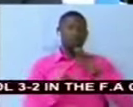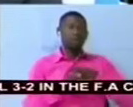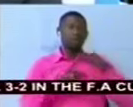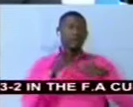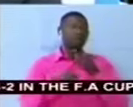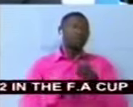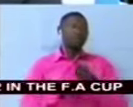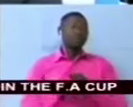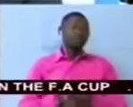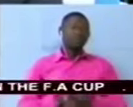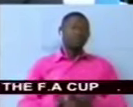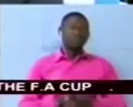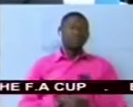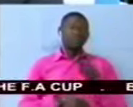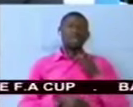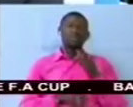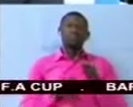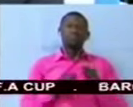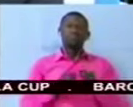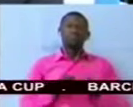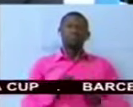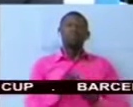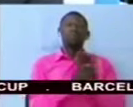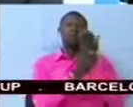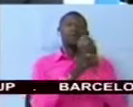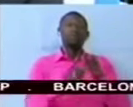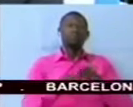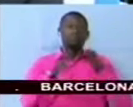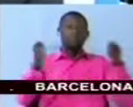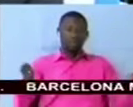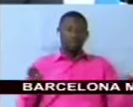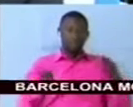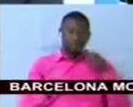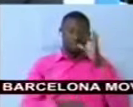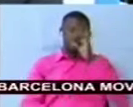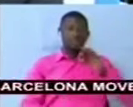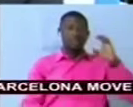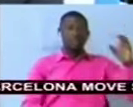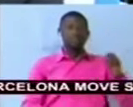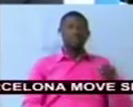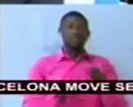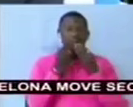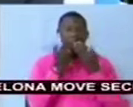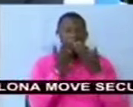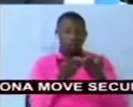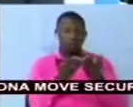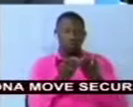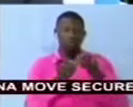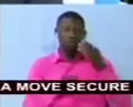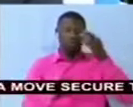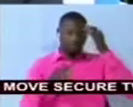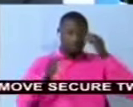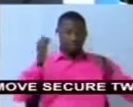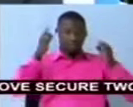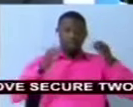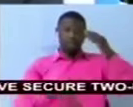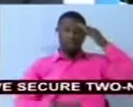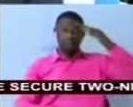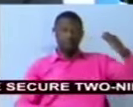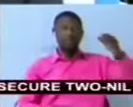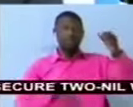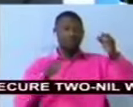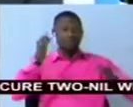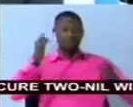such publication, the TRRC informed the Attorney General and Minister of Justice that it will